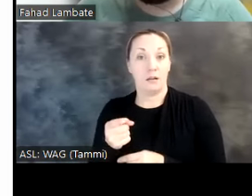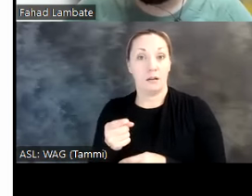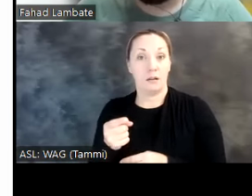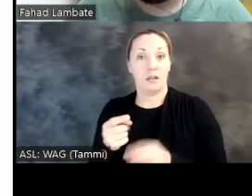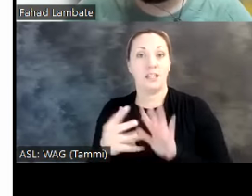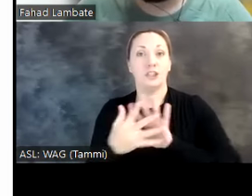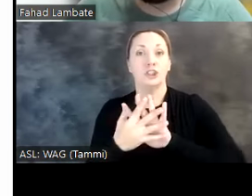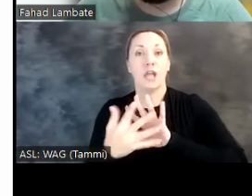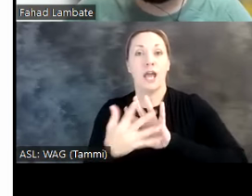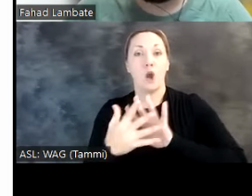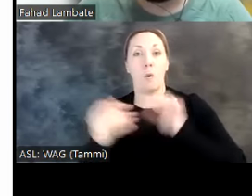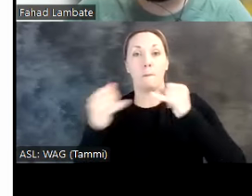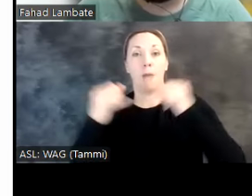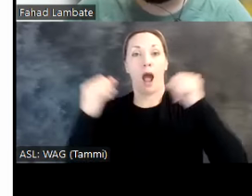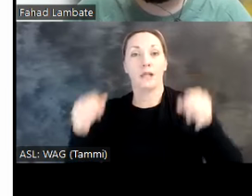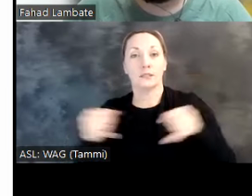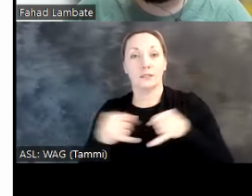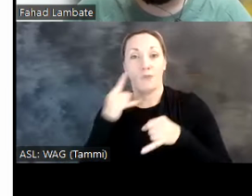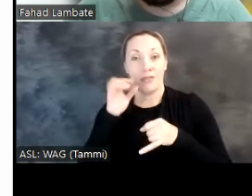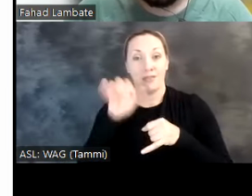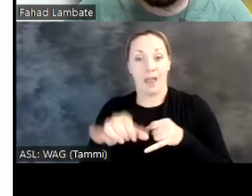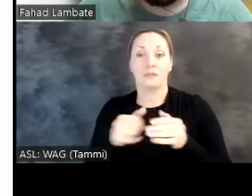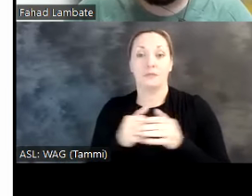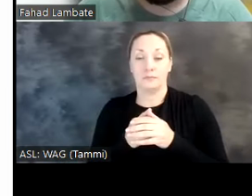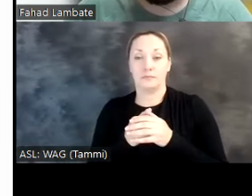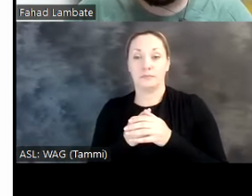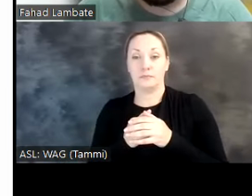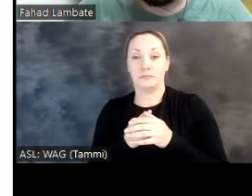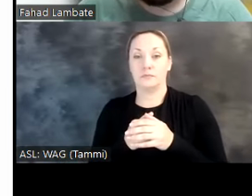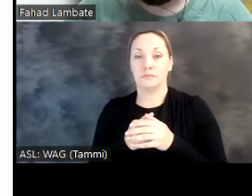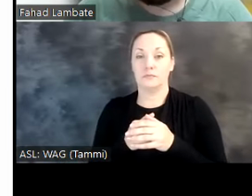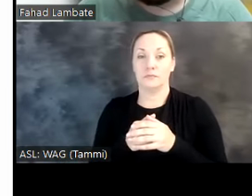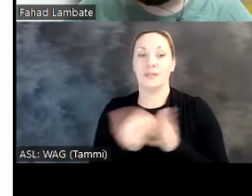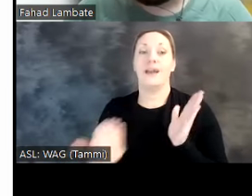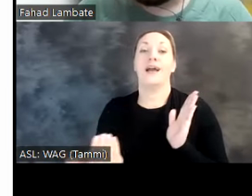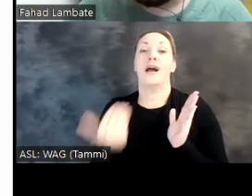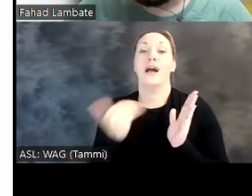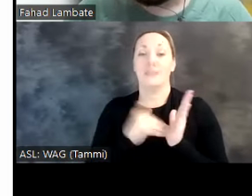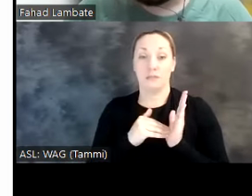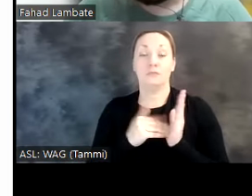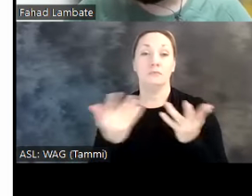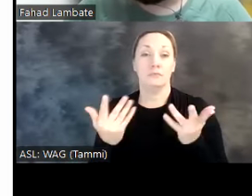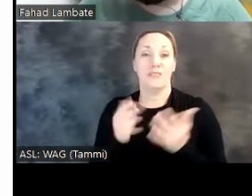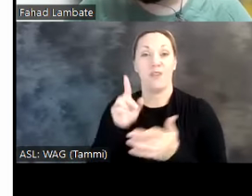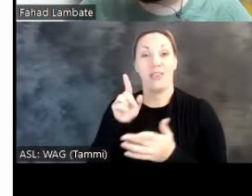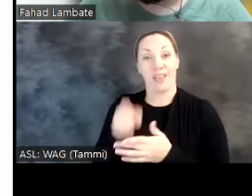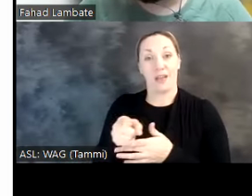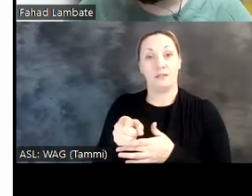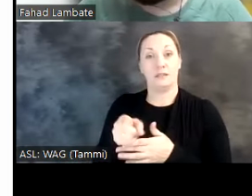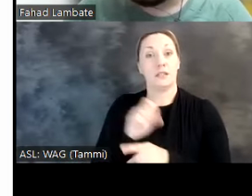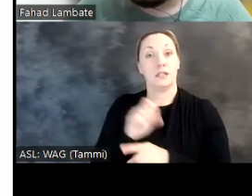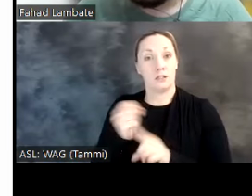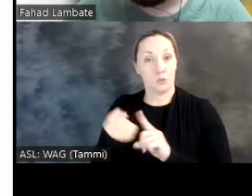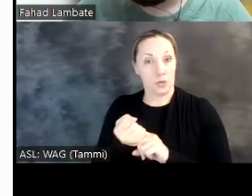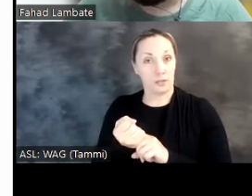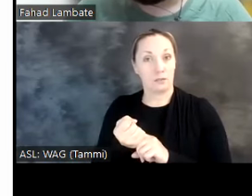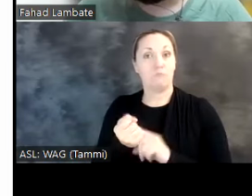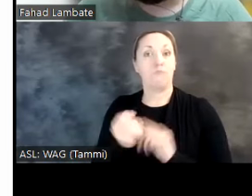is coming for this particular focus indicator. And again, in this case, it is clearly